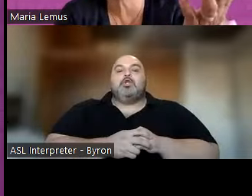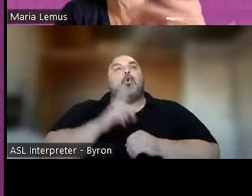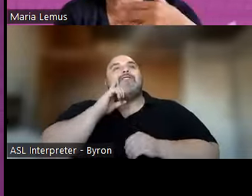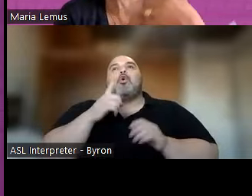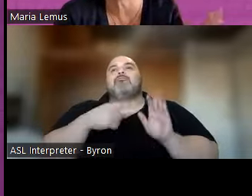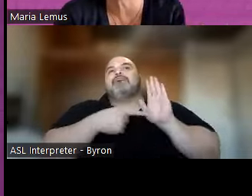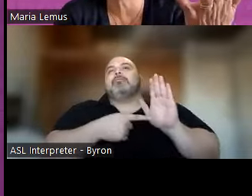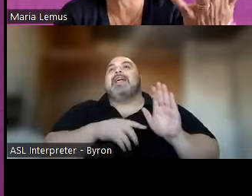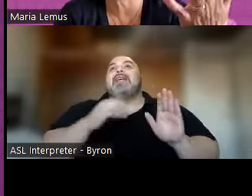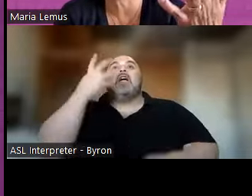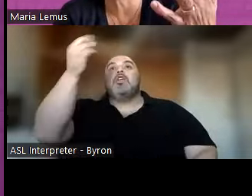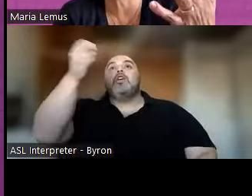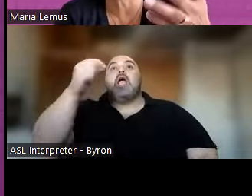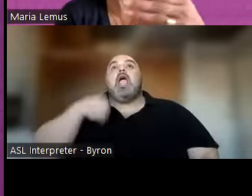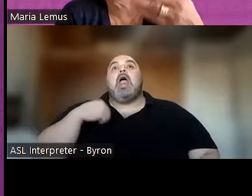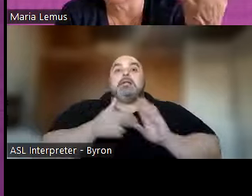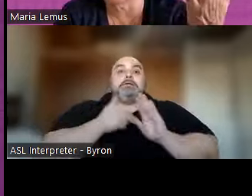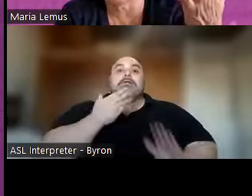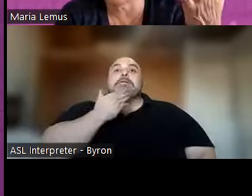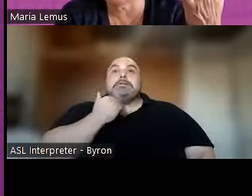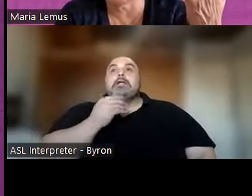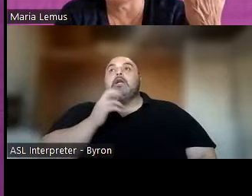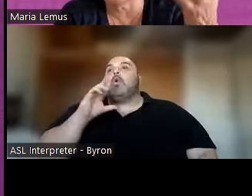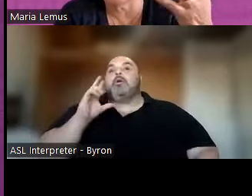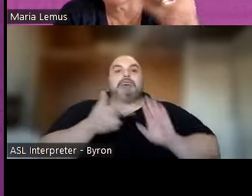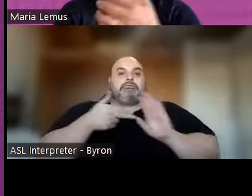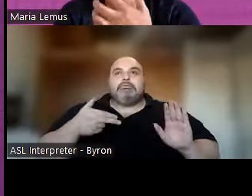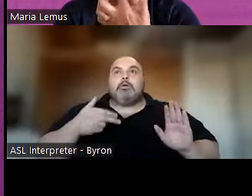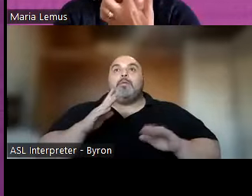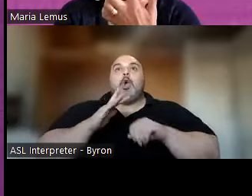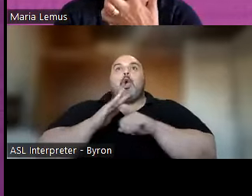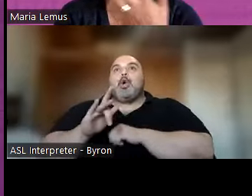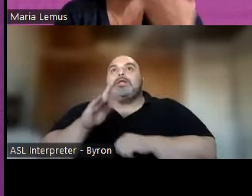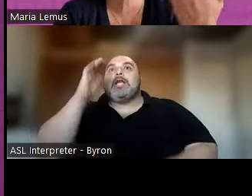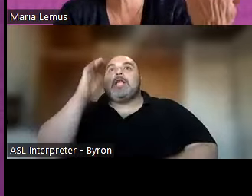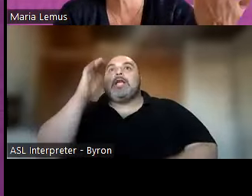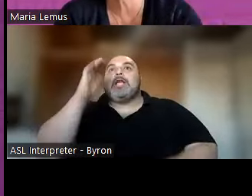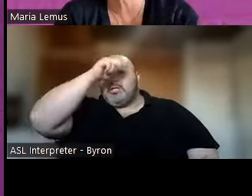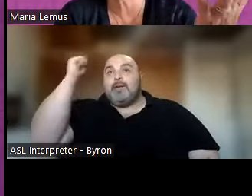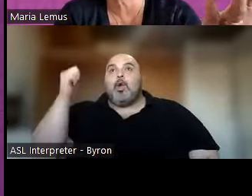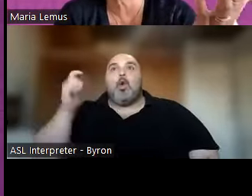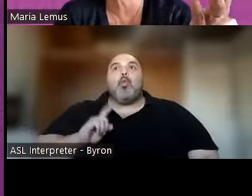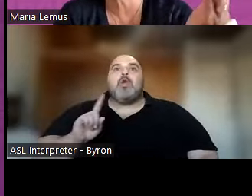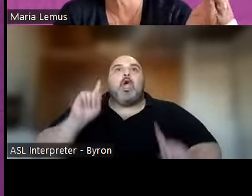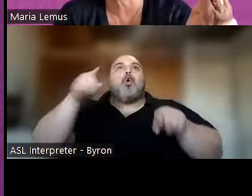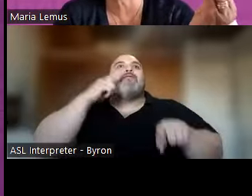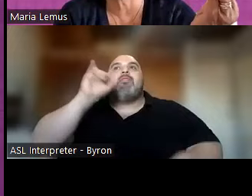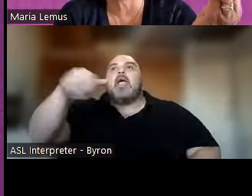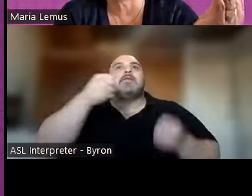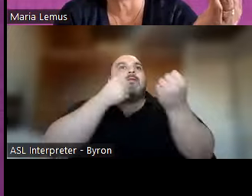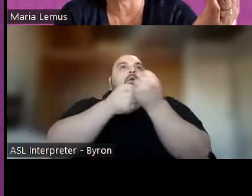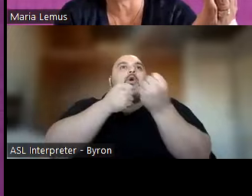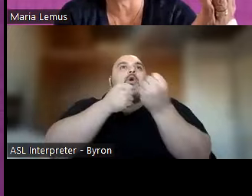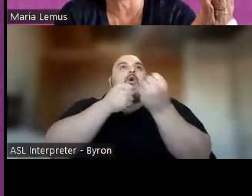out the door and I'm diagnosed with diabetes or I'm diagnosed with early onset Alzheimer's, where do I go for that support? There may not